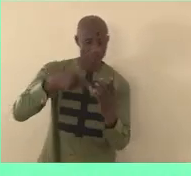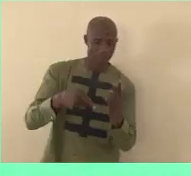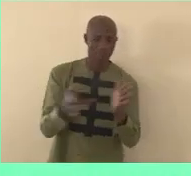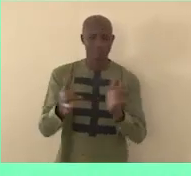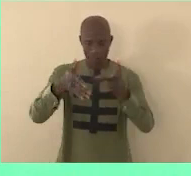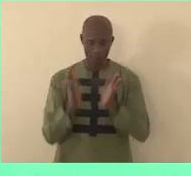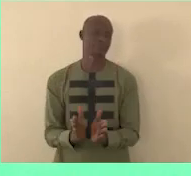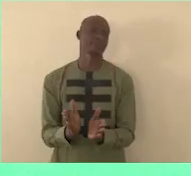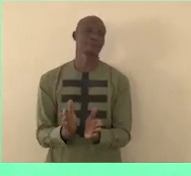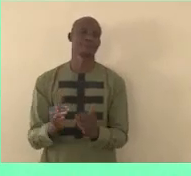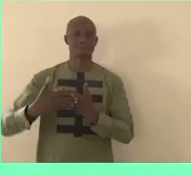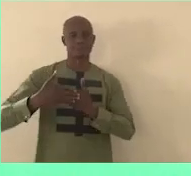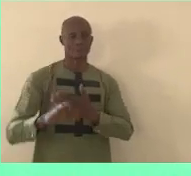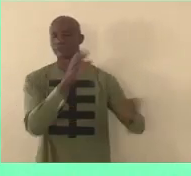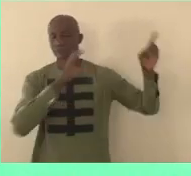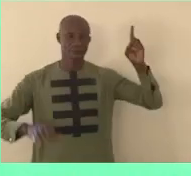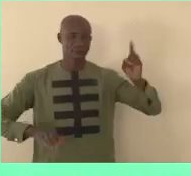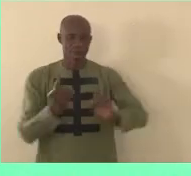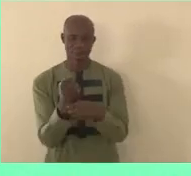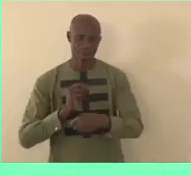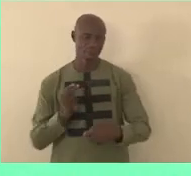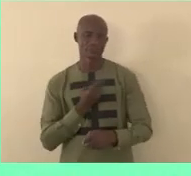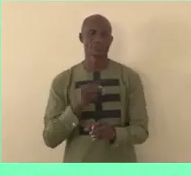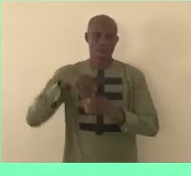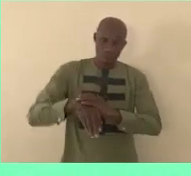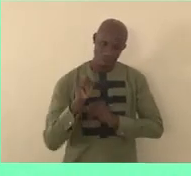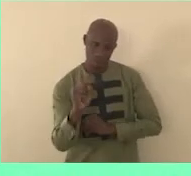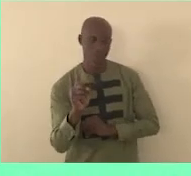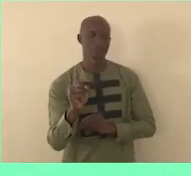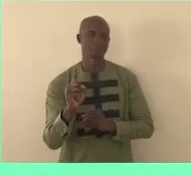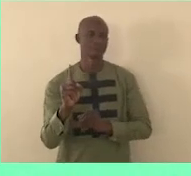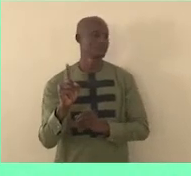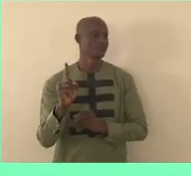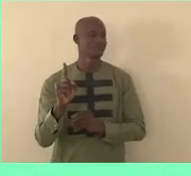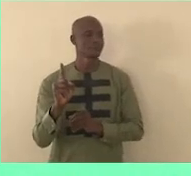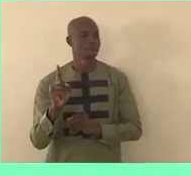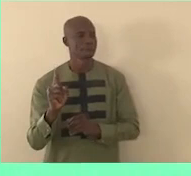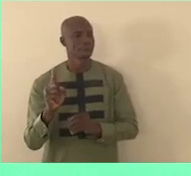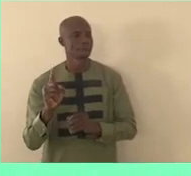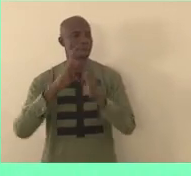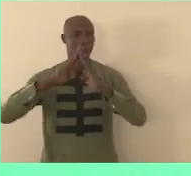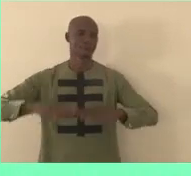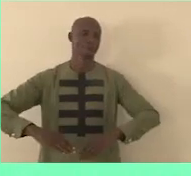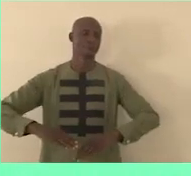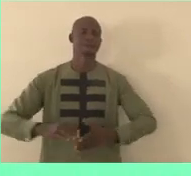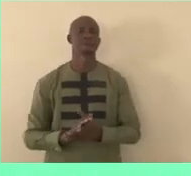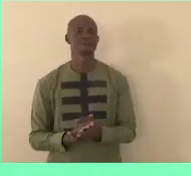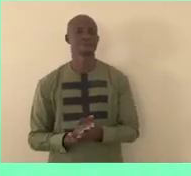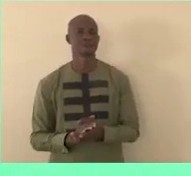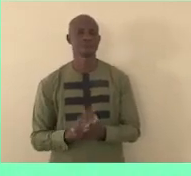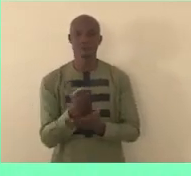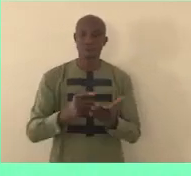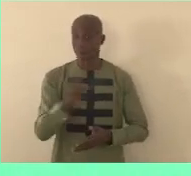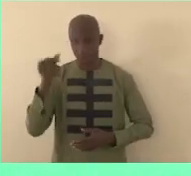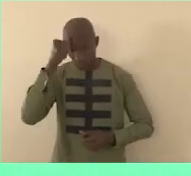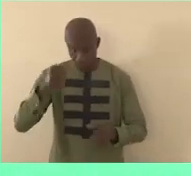Nigerian Christians, after Christ has made us into one household.